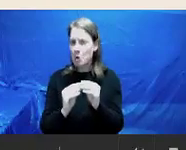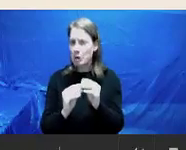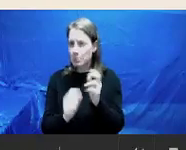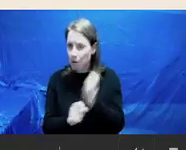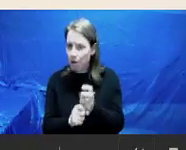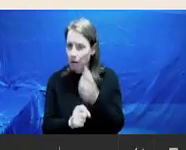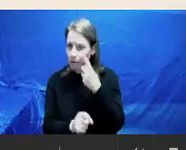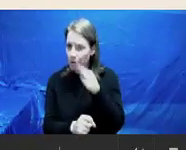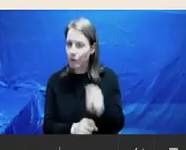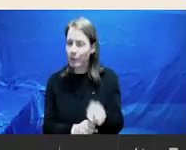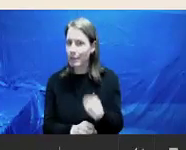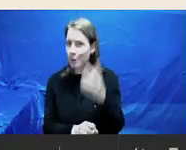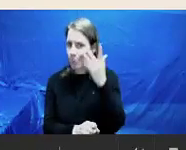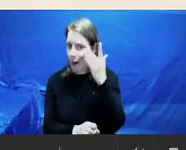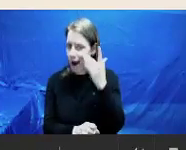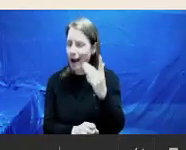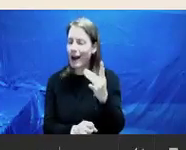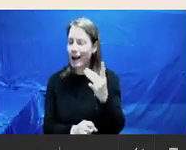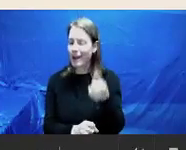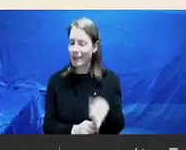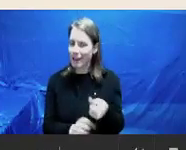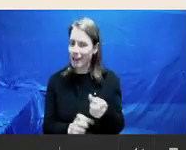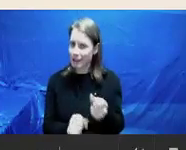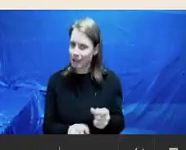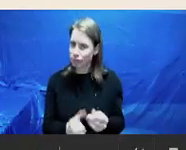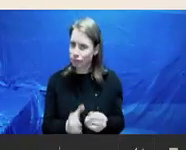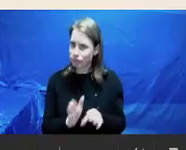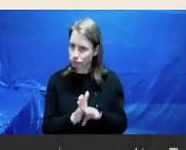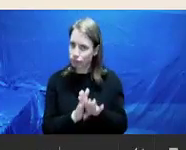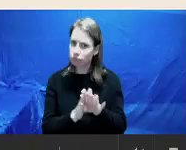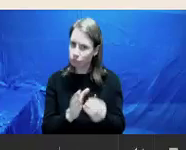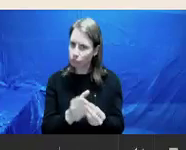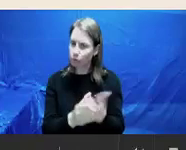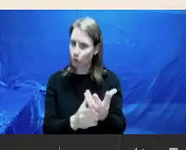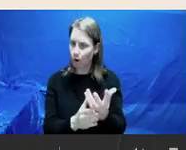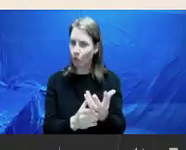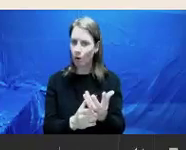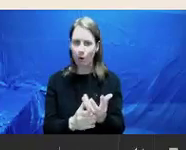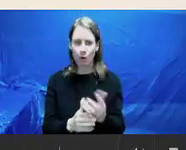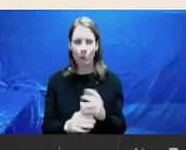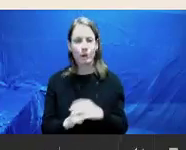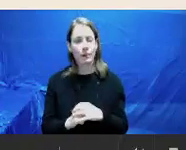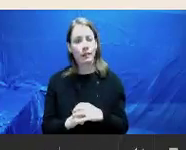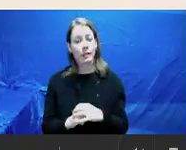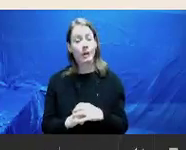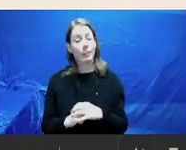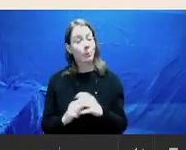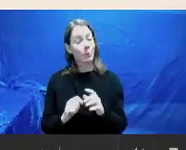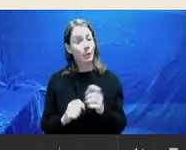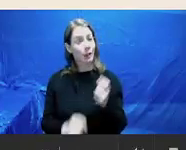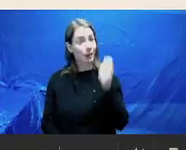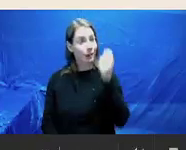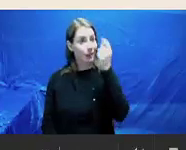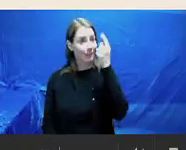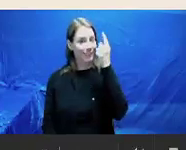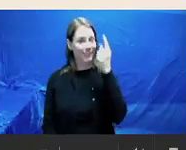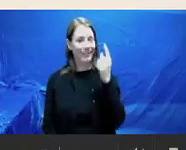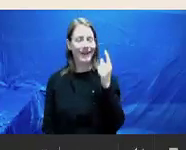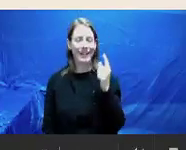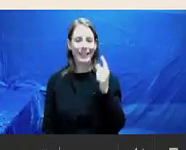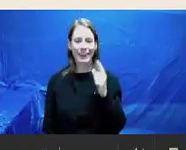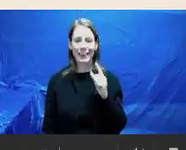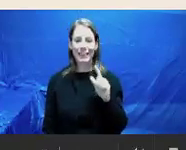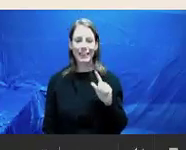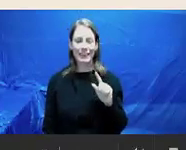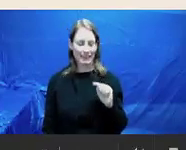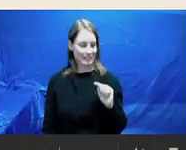to understand that text complexity is about all of the nuances, the complex ways in which we think